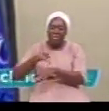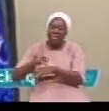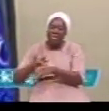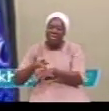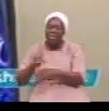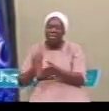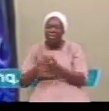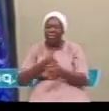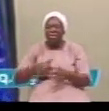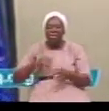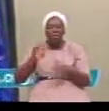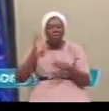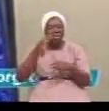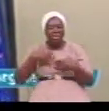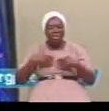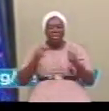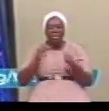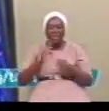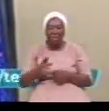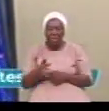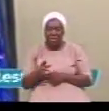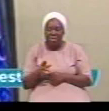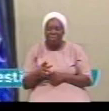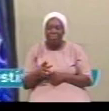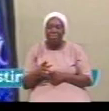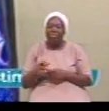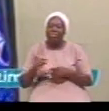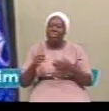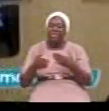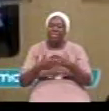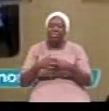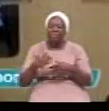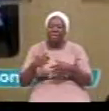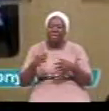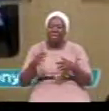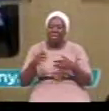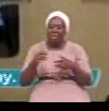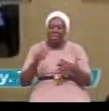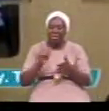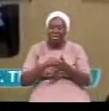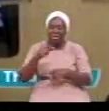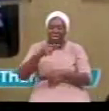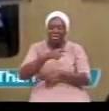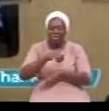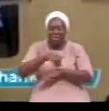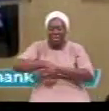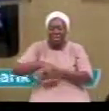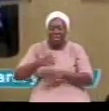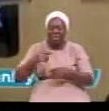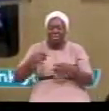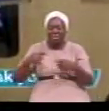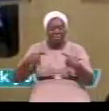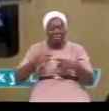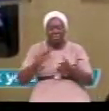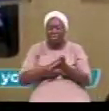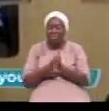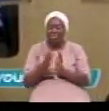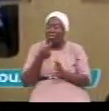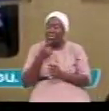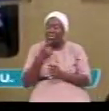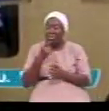the crown of my head down to the sole of my foot. So as I was going on that night, the pain was so severe that I couldn't walk.